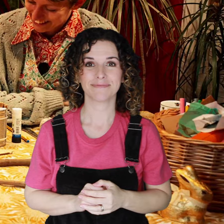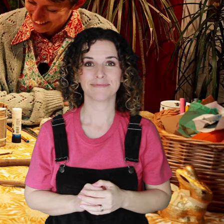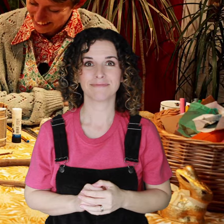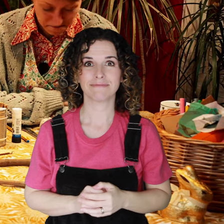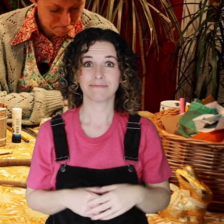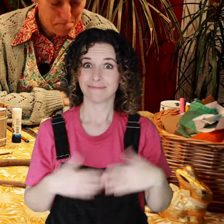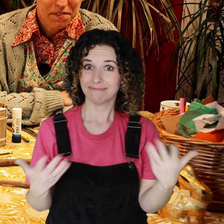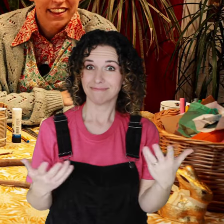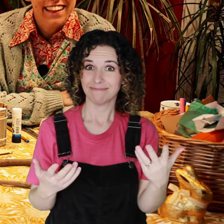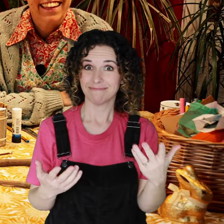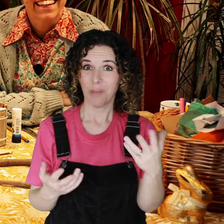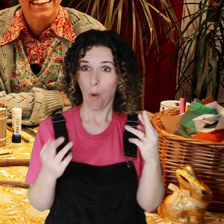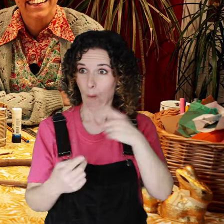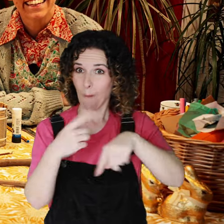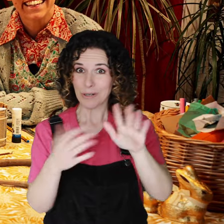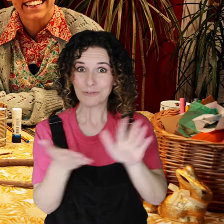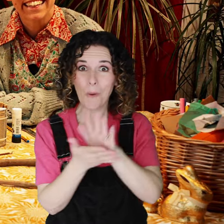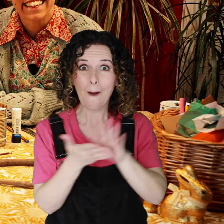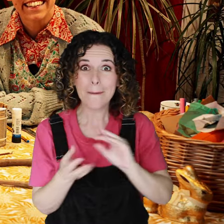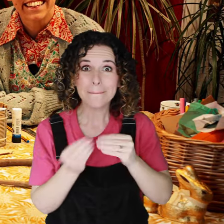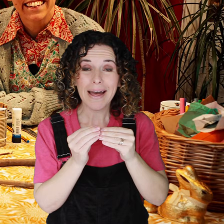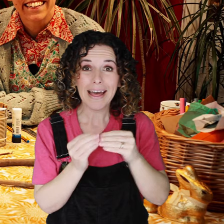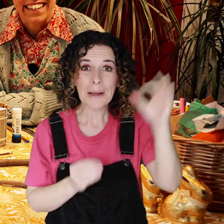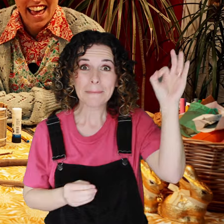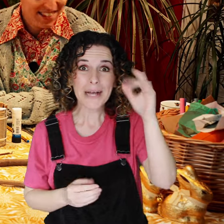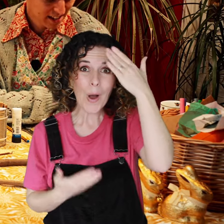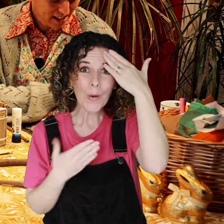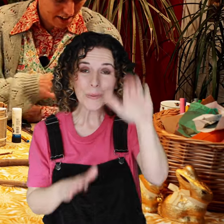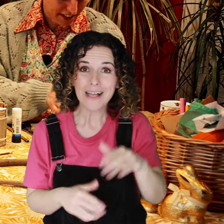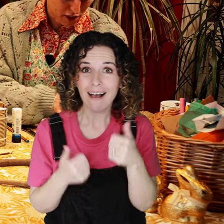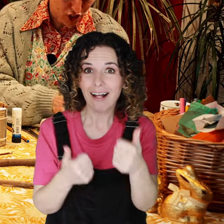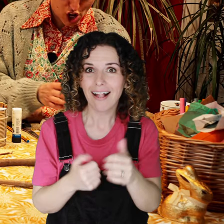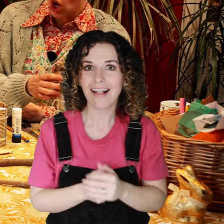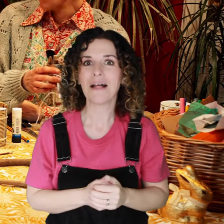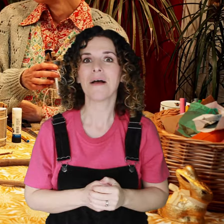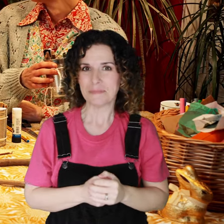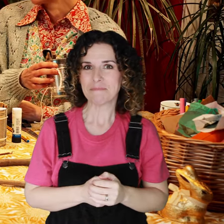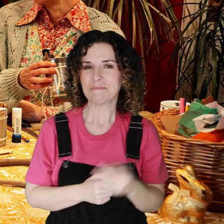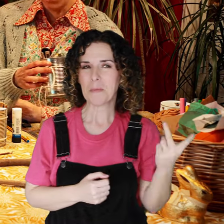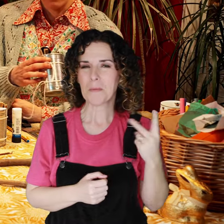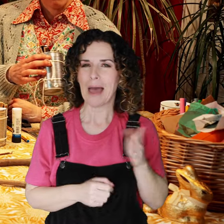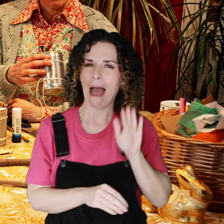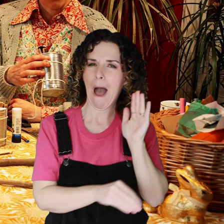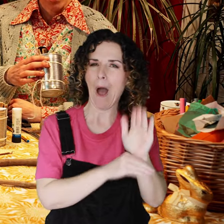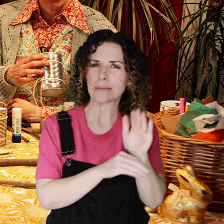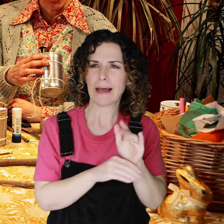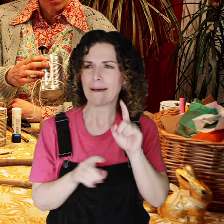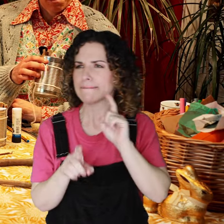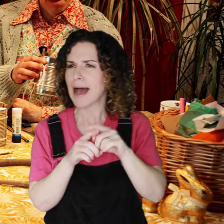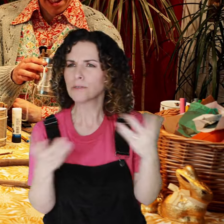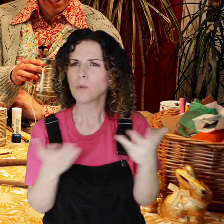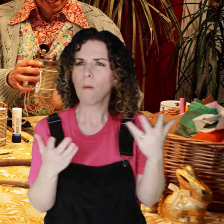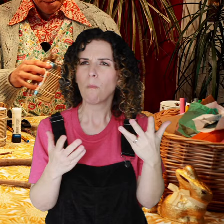Well, I hope you've enjoyed making a bee hotel with us today. Yes. I think we should go outside Bert and find somewhere